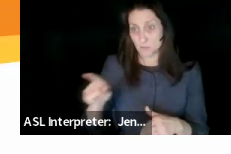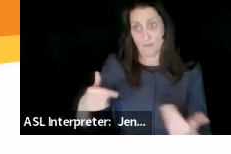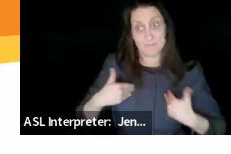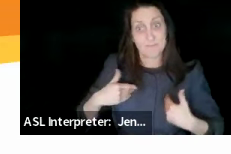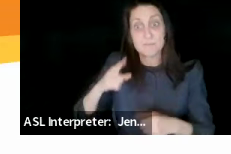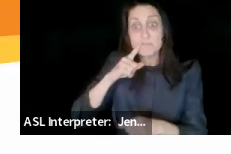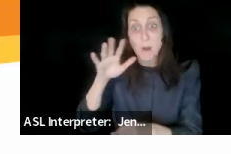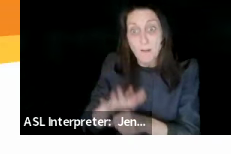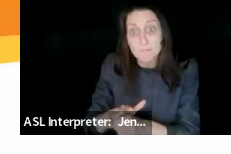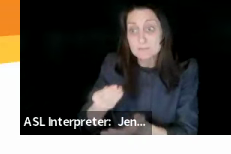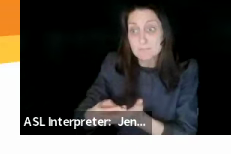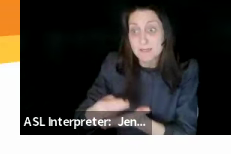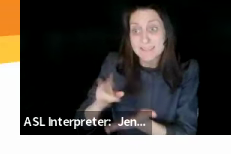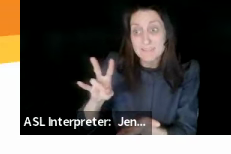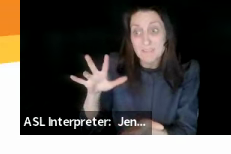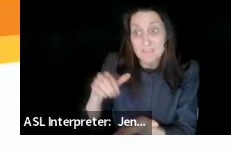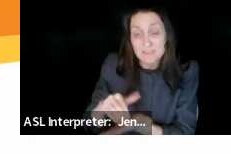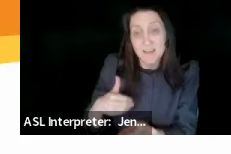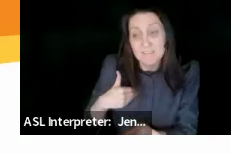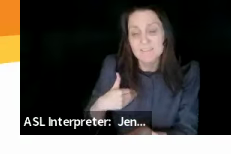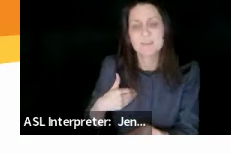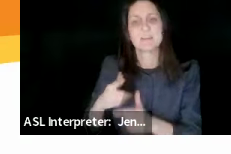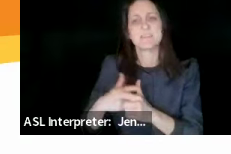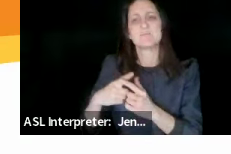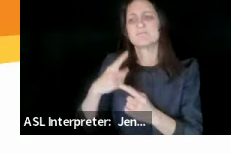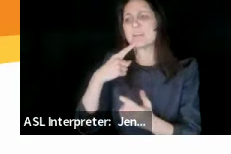we itemize whether it's foundation, corporations,